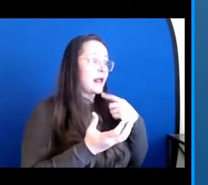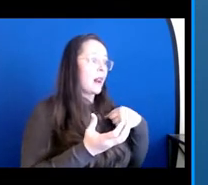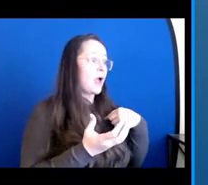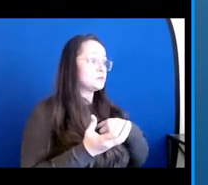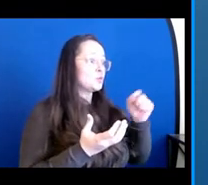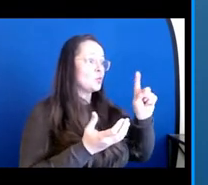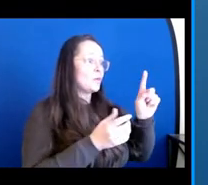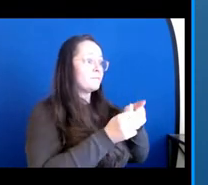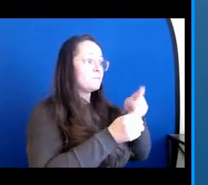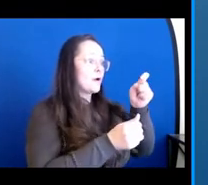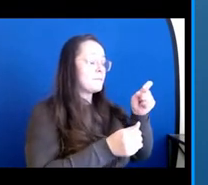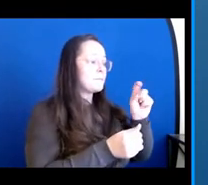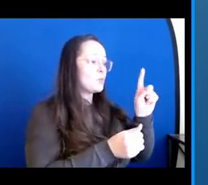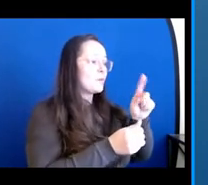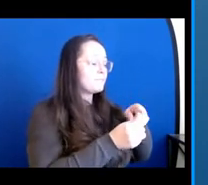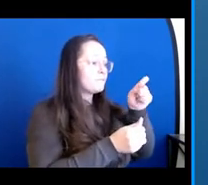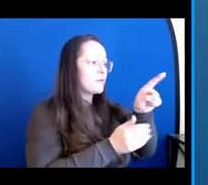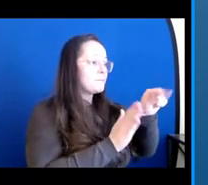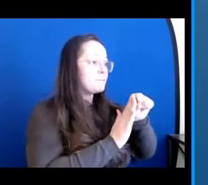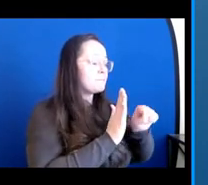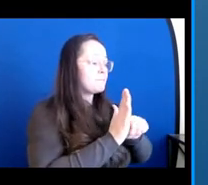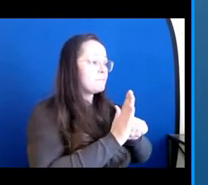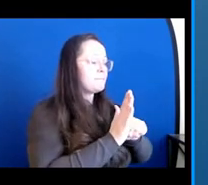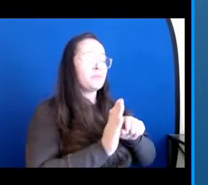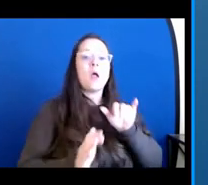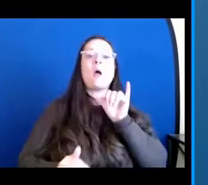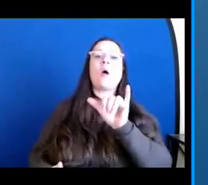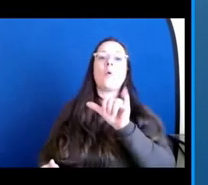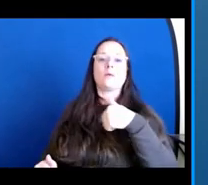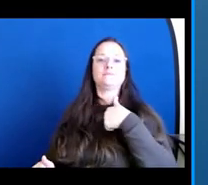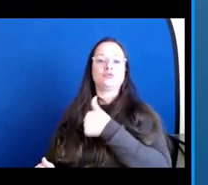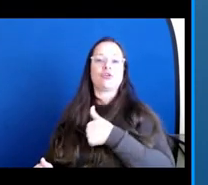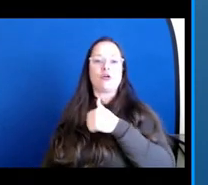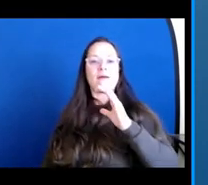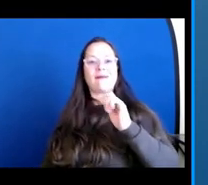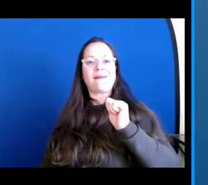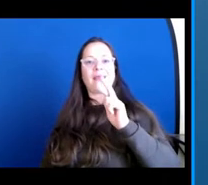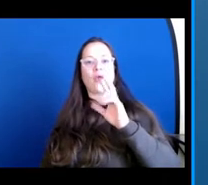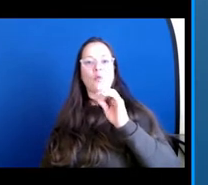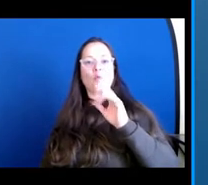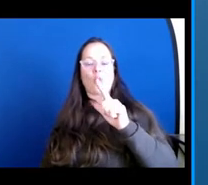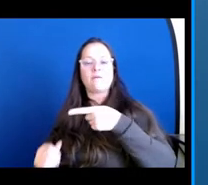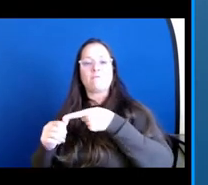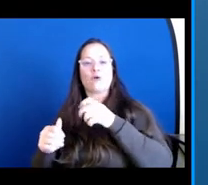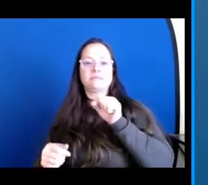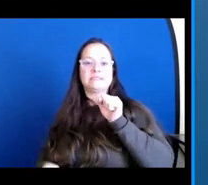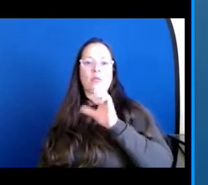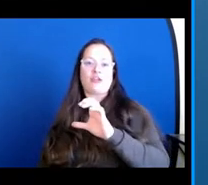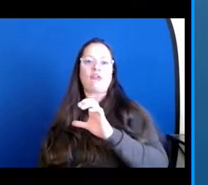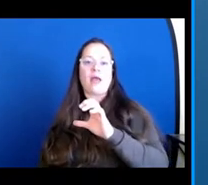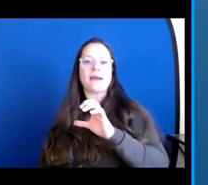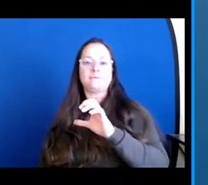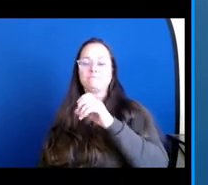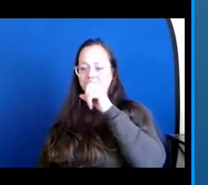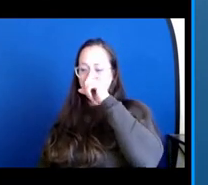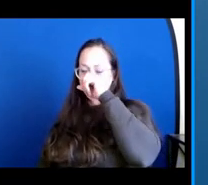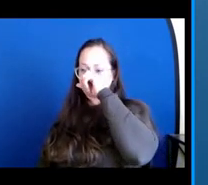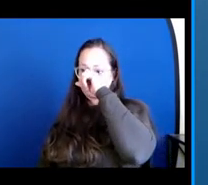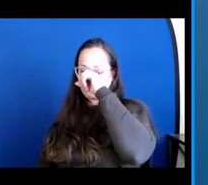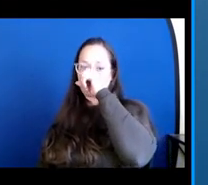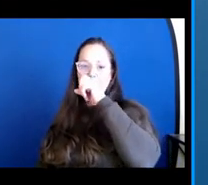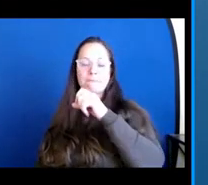sorry would you like to see where you're from oh I'm sorry I'm Carol Fowler from South Carolina the